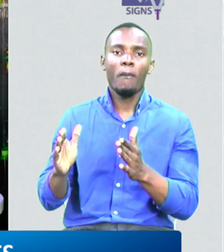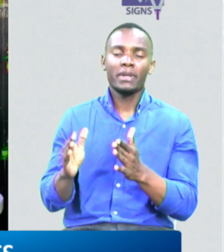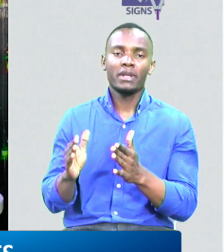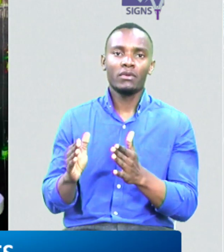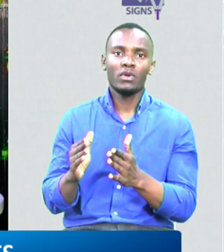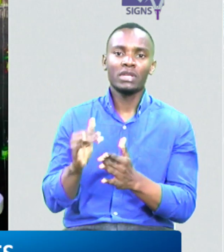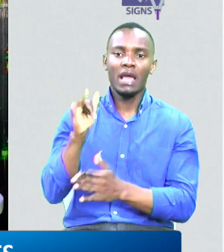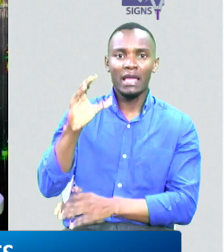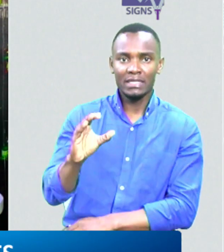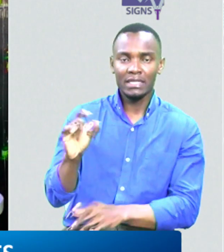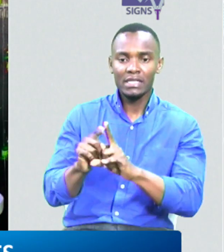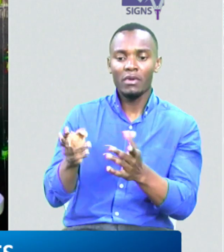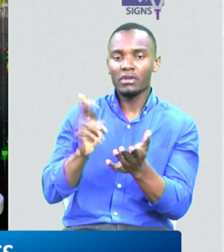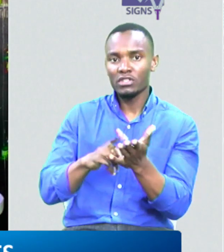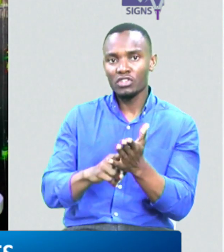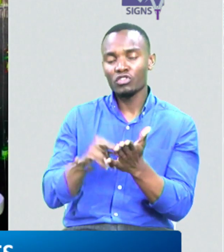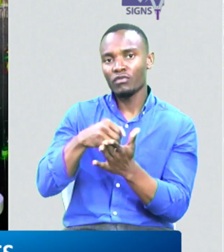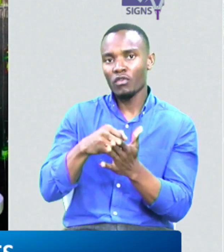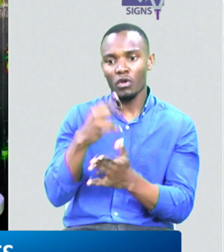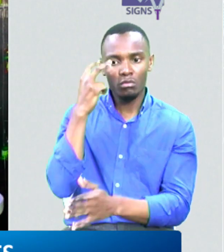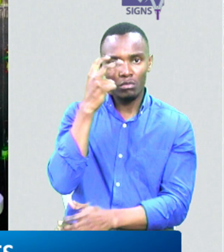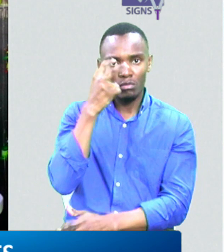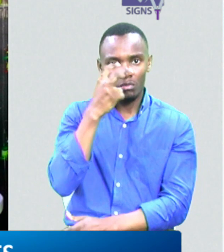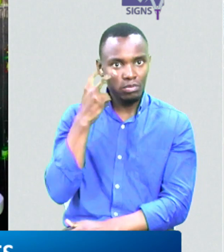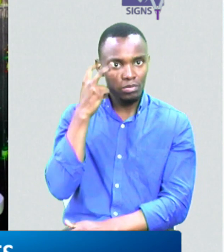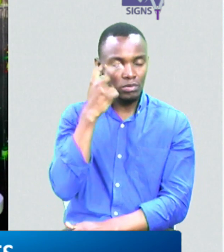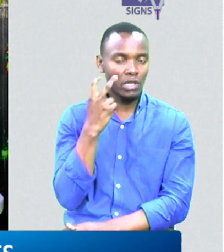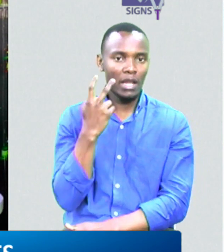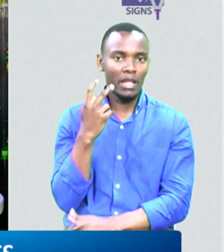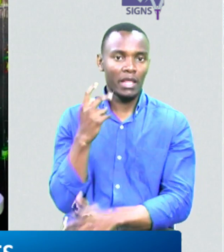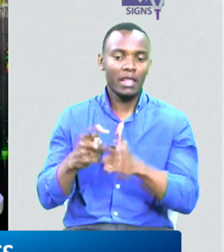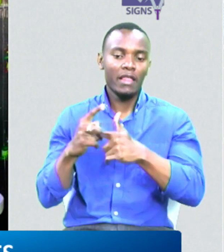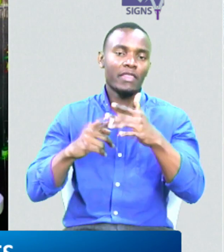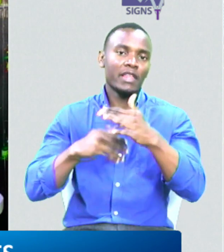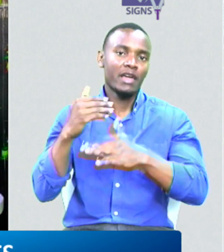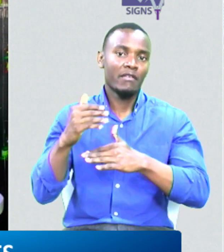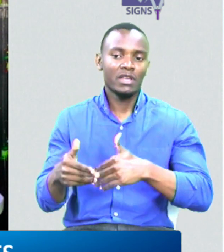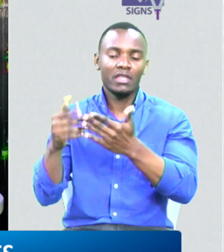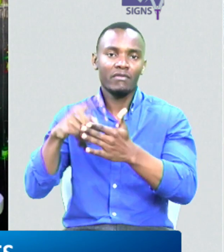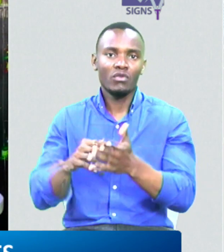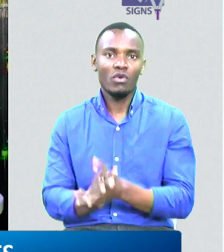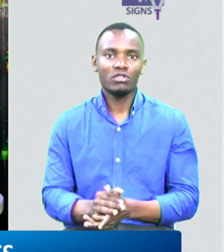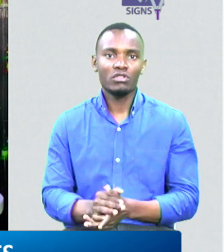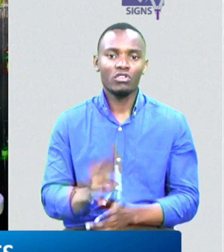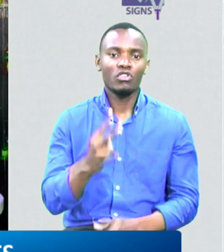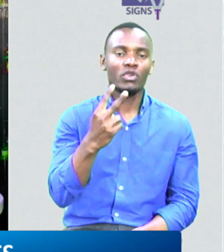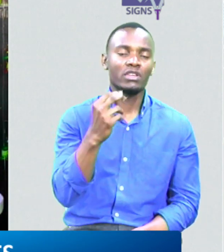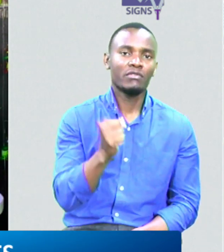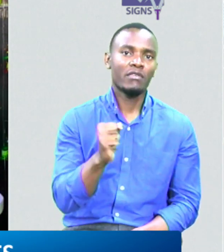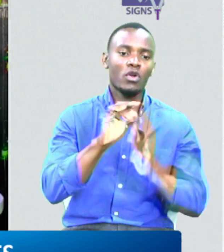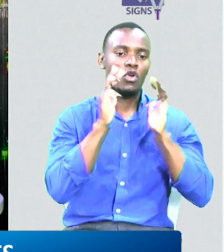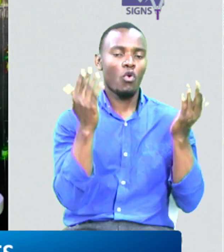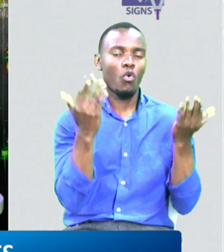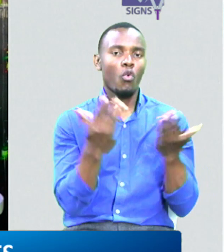lined up at KICC Nairobi to leave a venue as the exercise had been stopped. According to the WorldCoin team, police asked them to stop